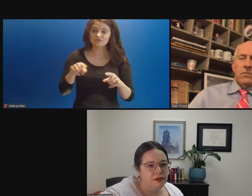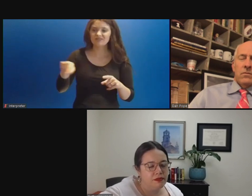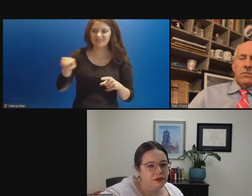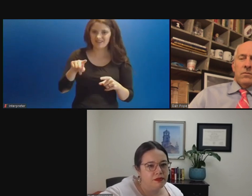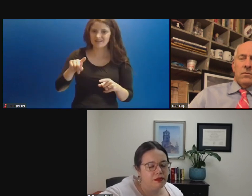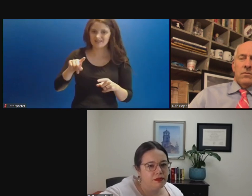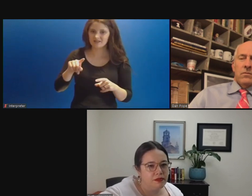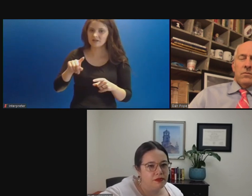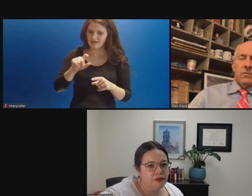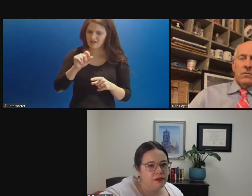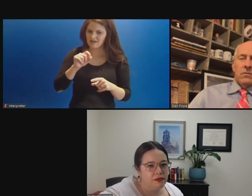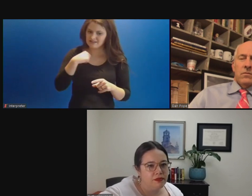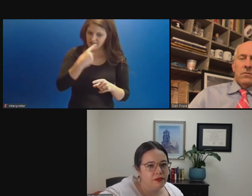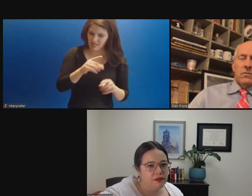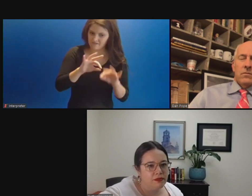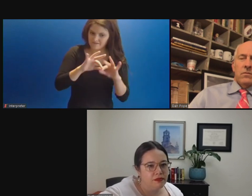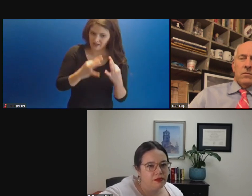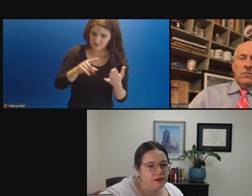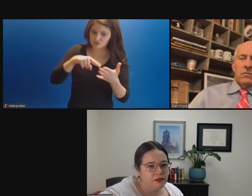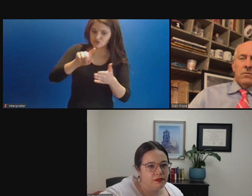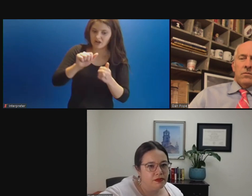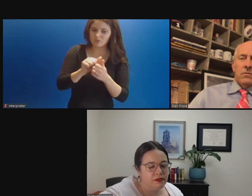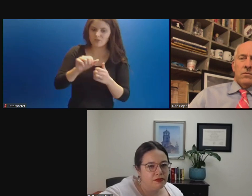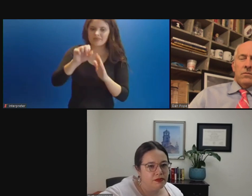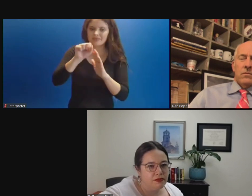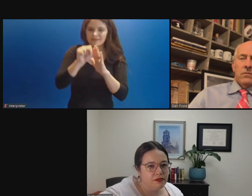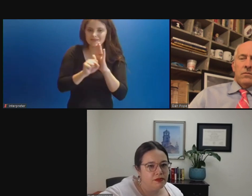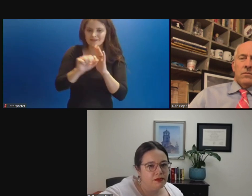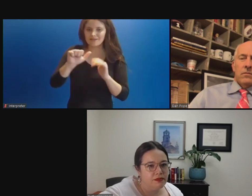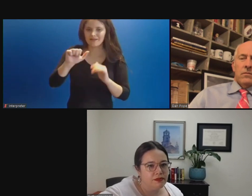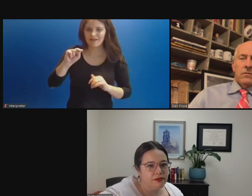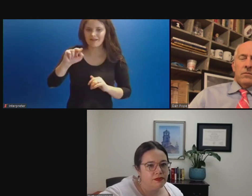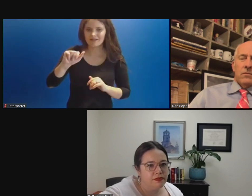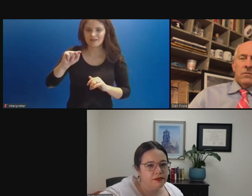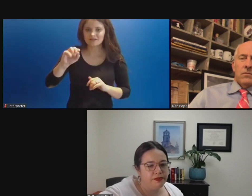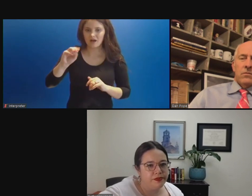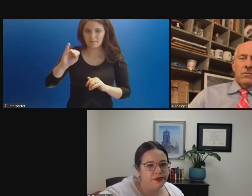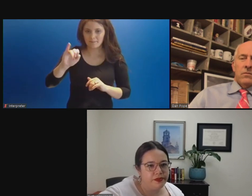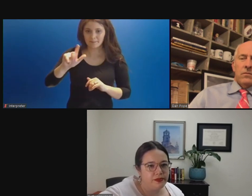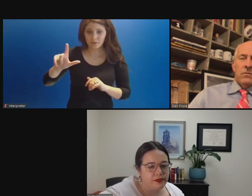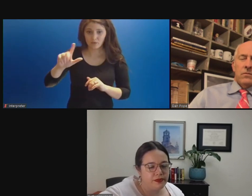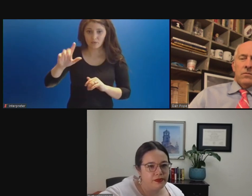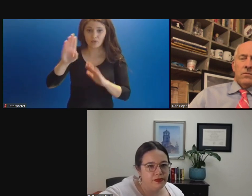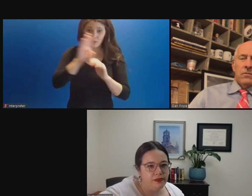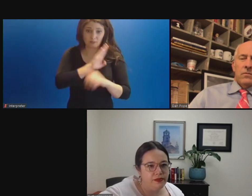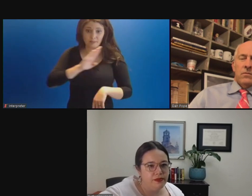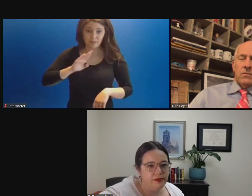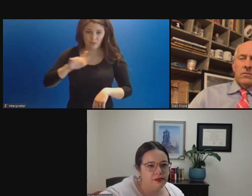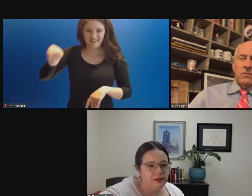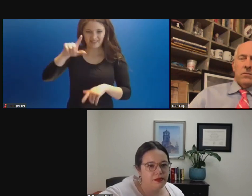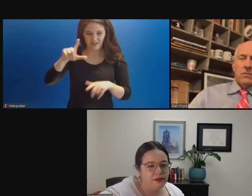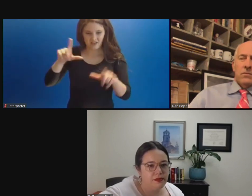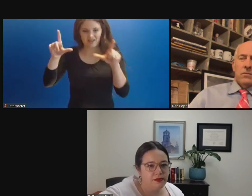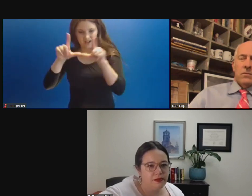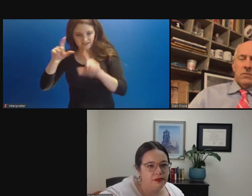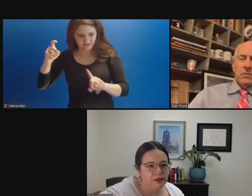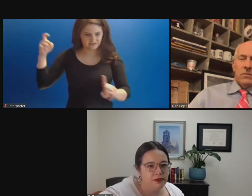I'd ask the family to check with the state anatomical board. The state anatomical board is the licensing